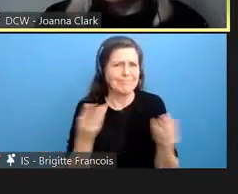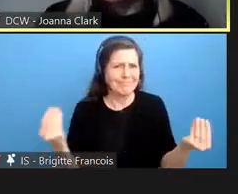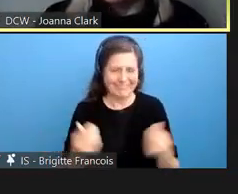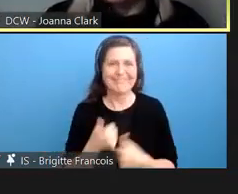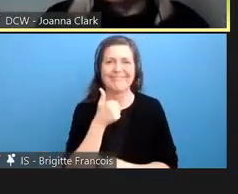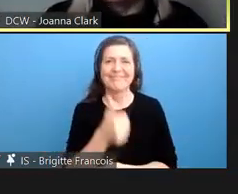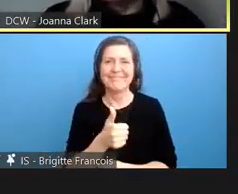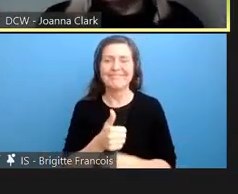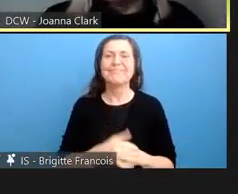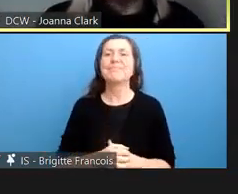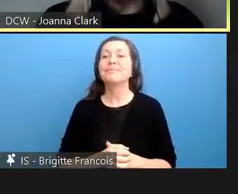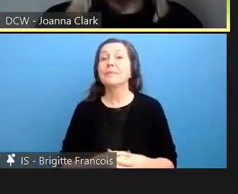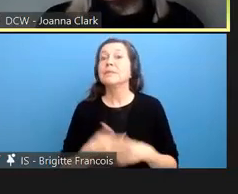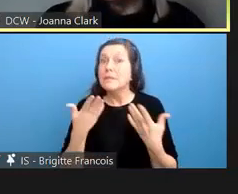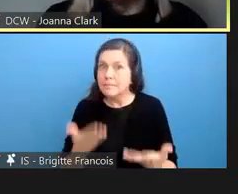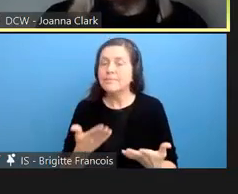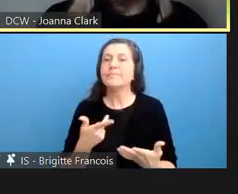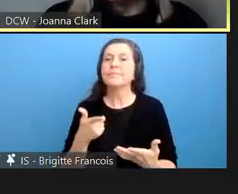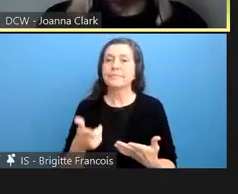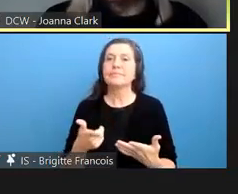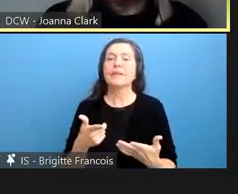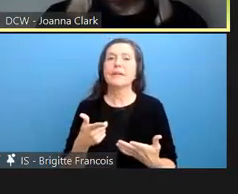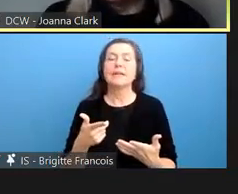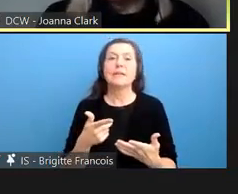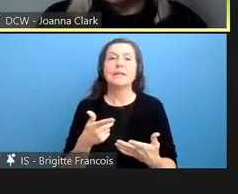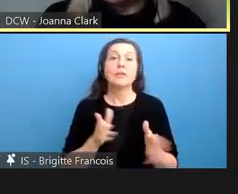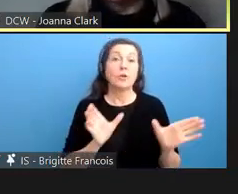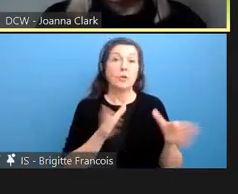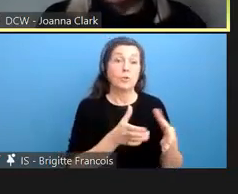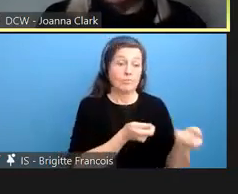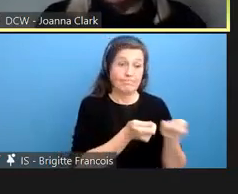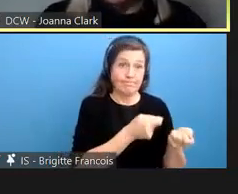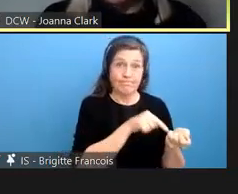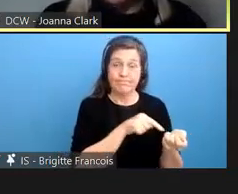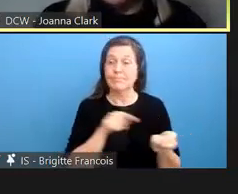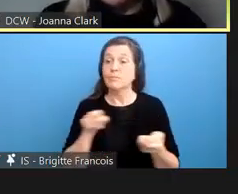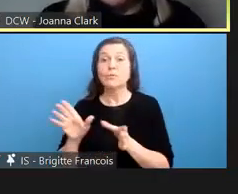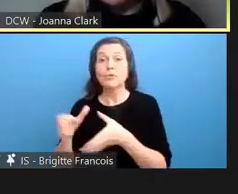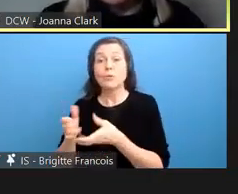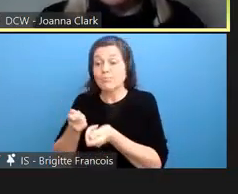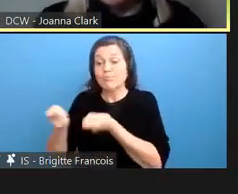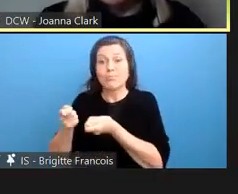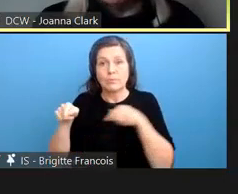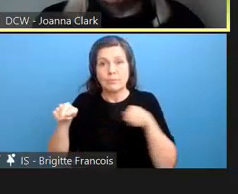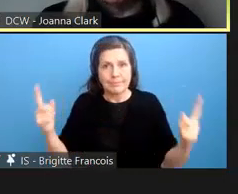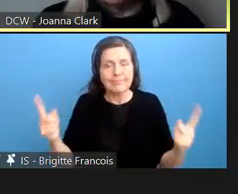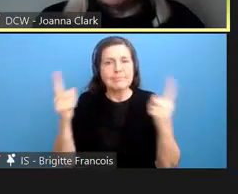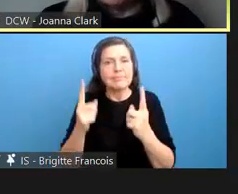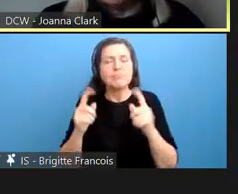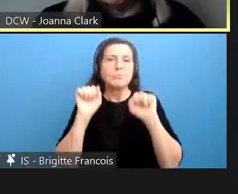the group facilitators to just feedback with a couple